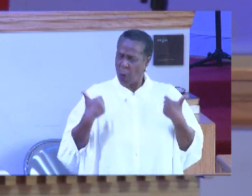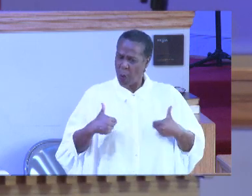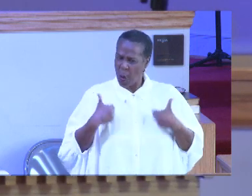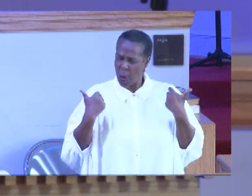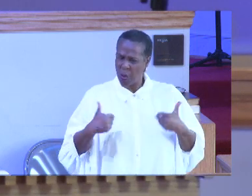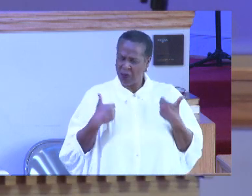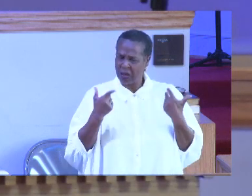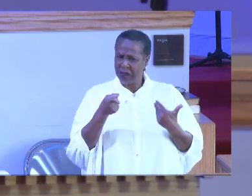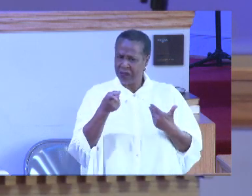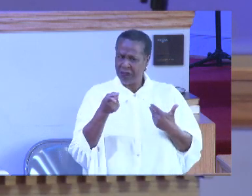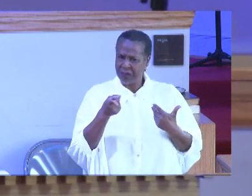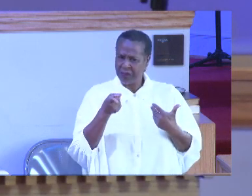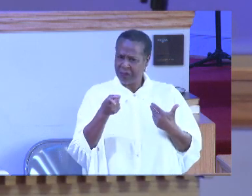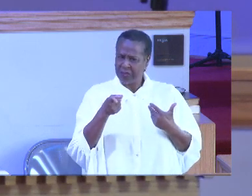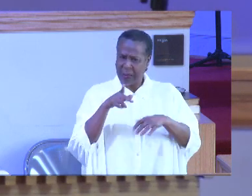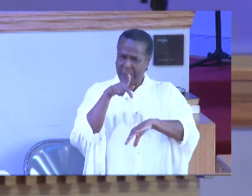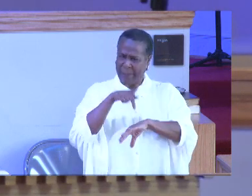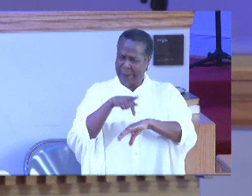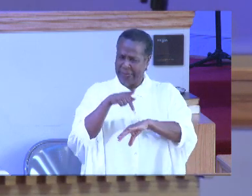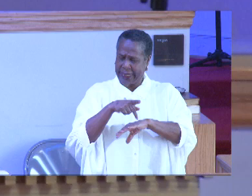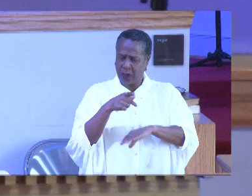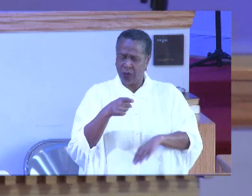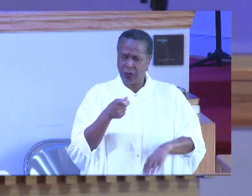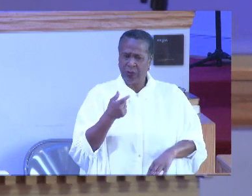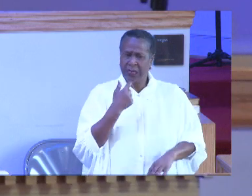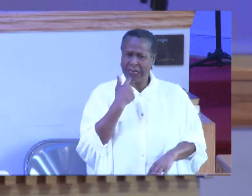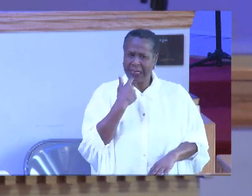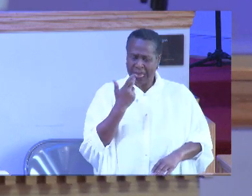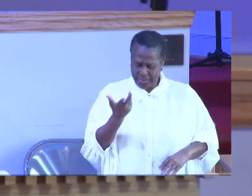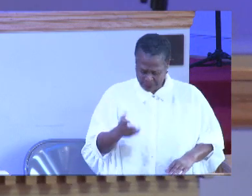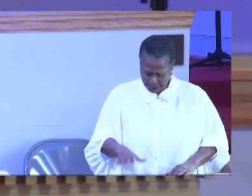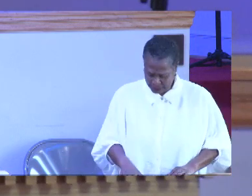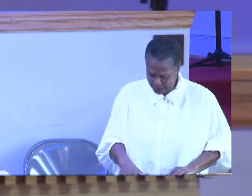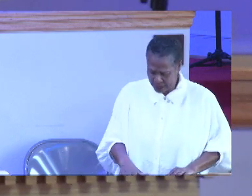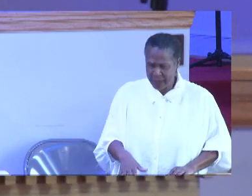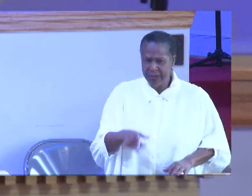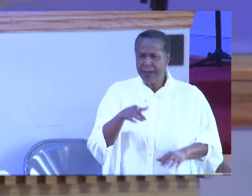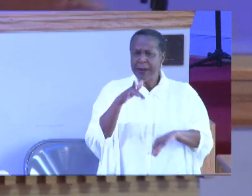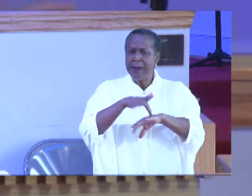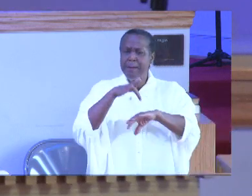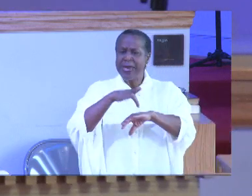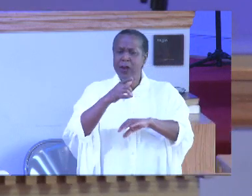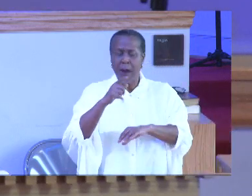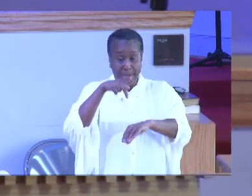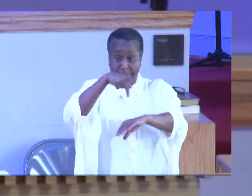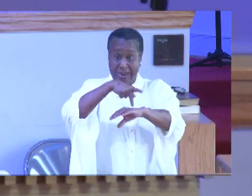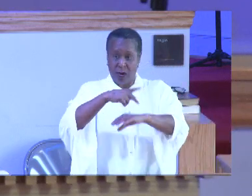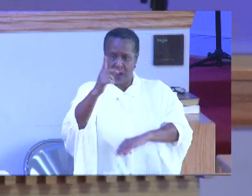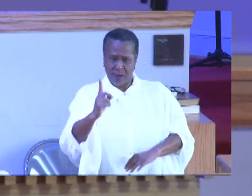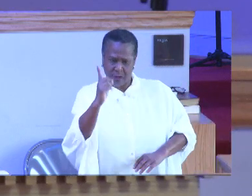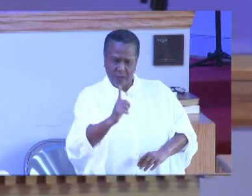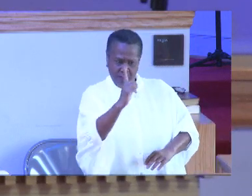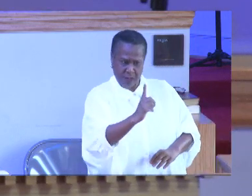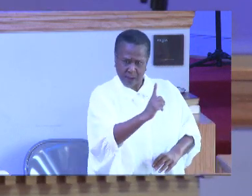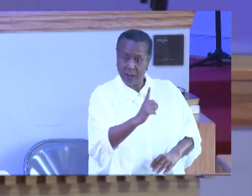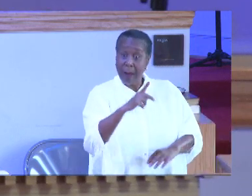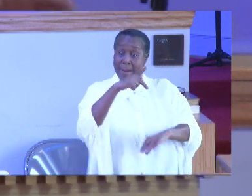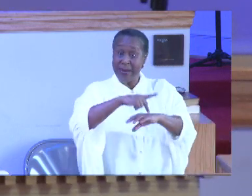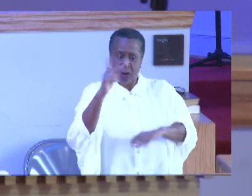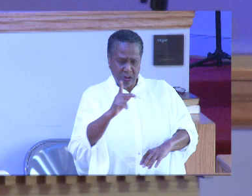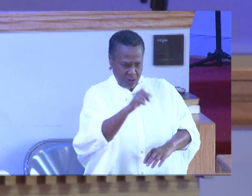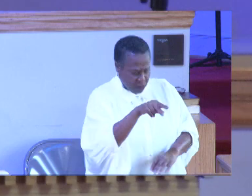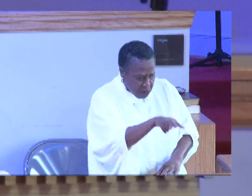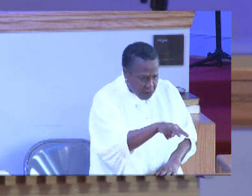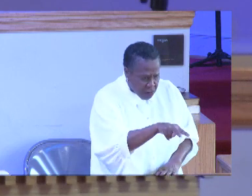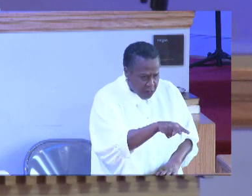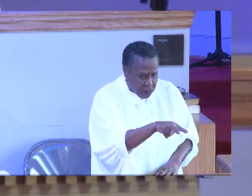vitality causes him to get ahead of the old man Peter. And he gets to the tomb, looks in, and the